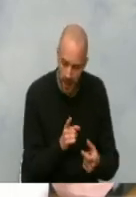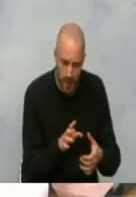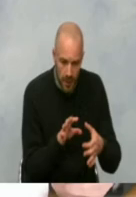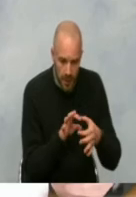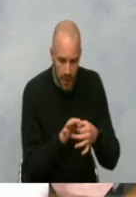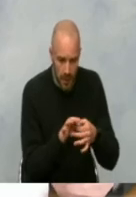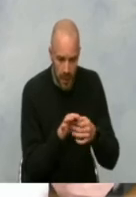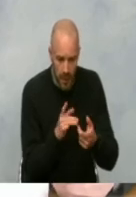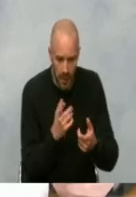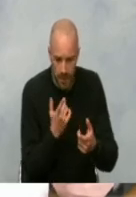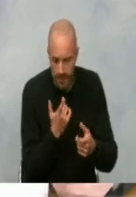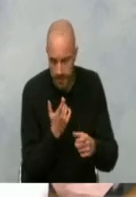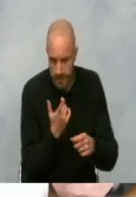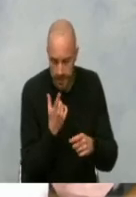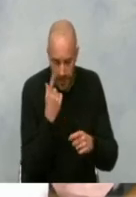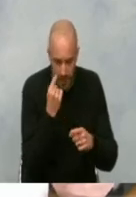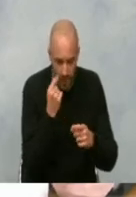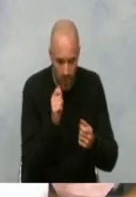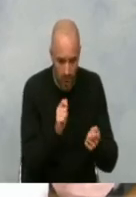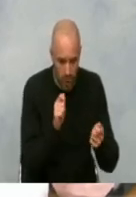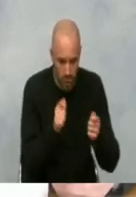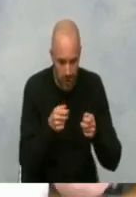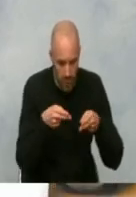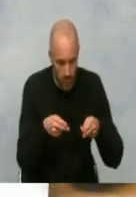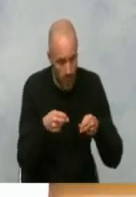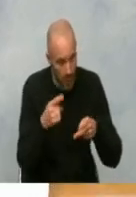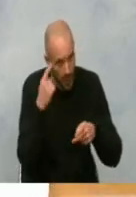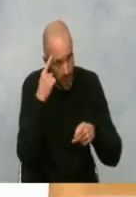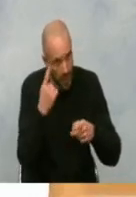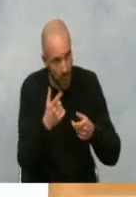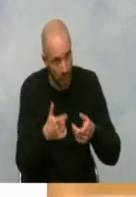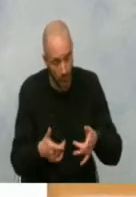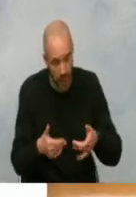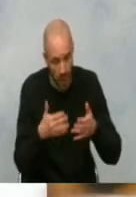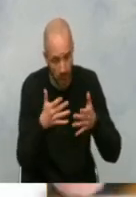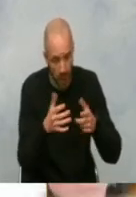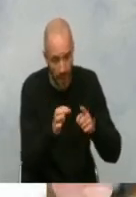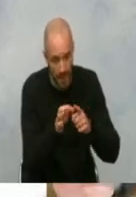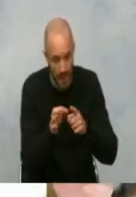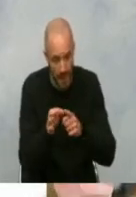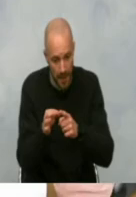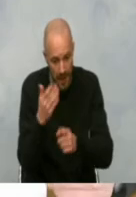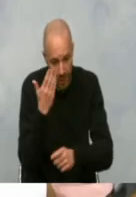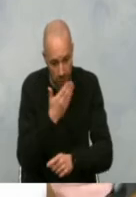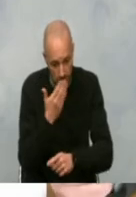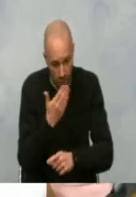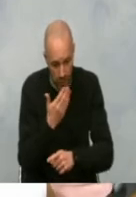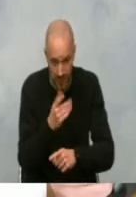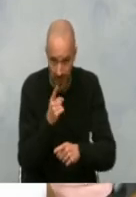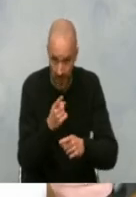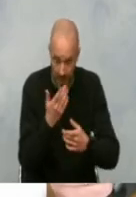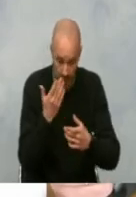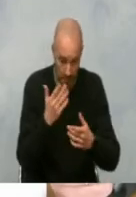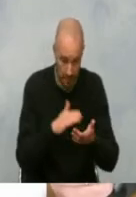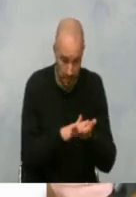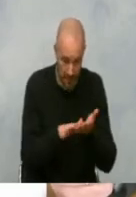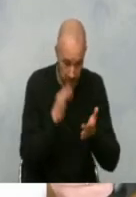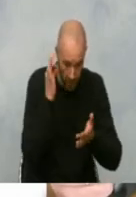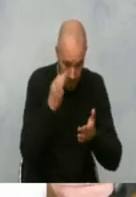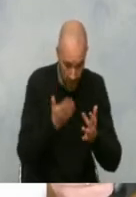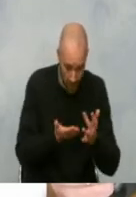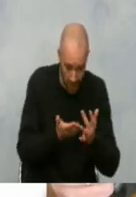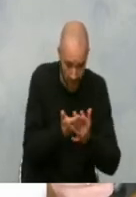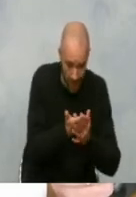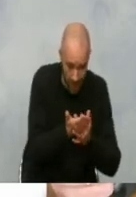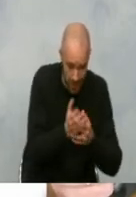the way we account for the costs of our PPP schools. And that can give the council access to funds that